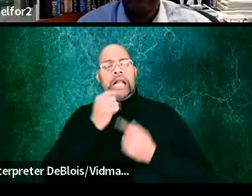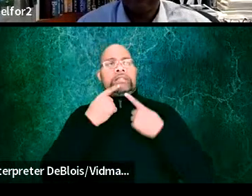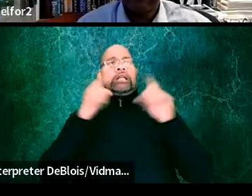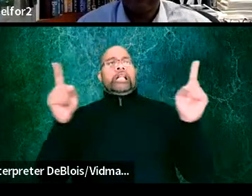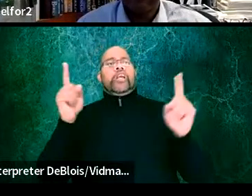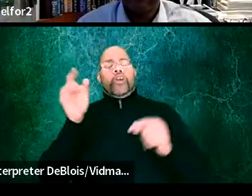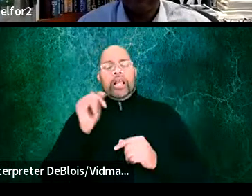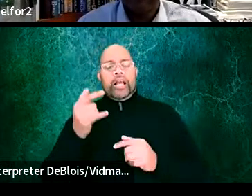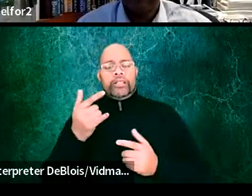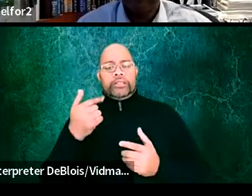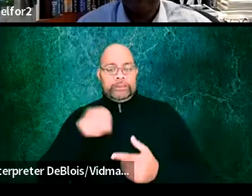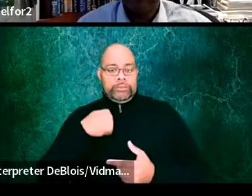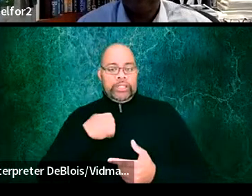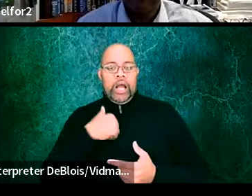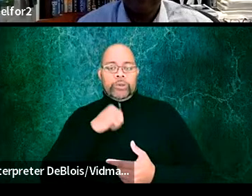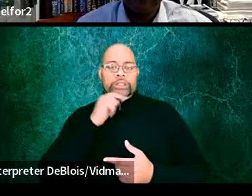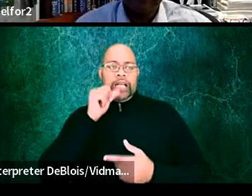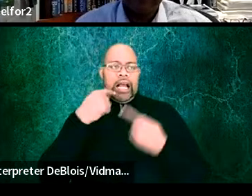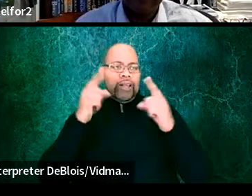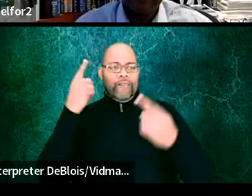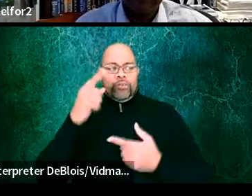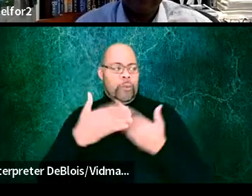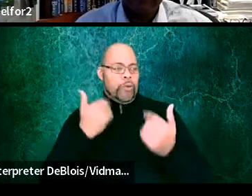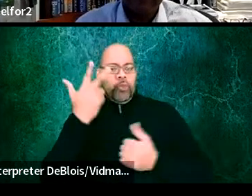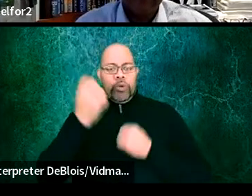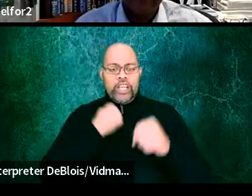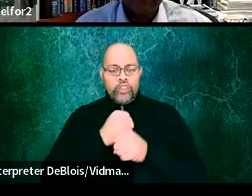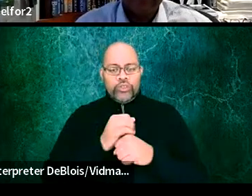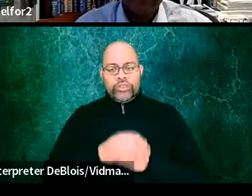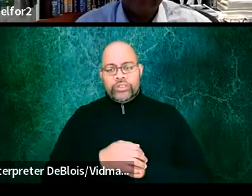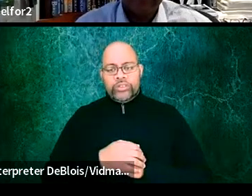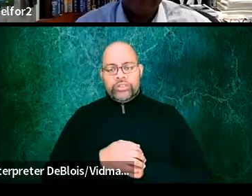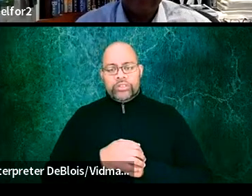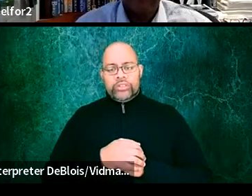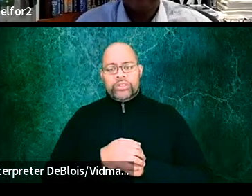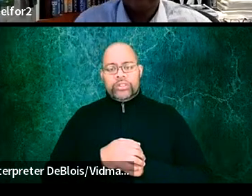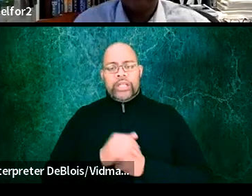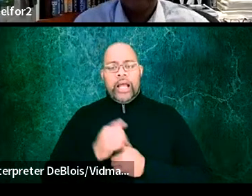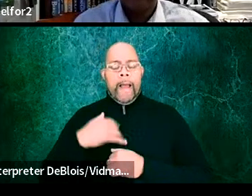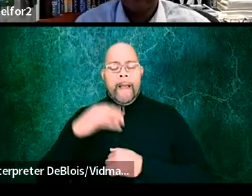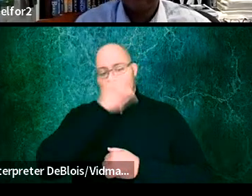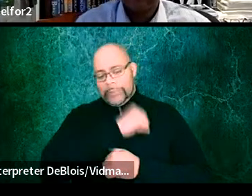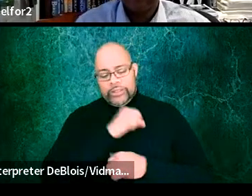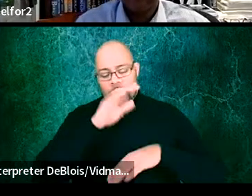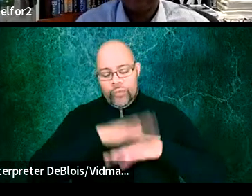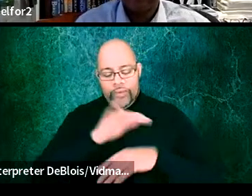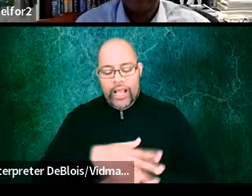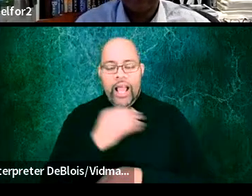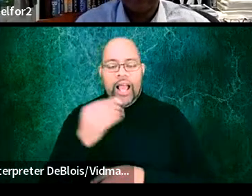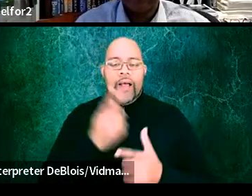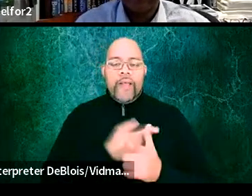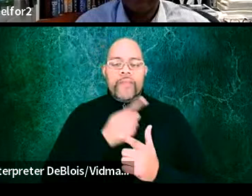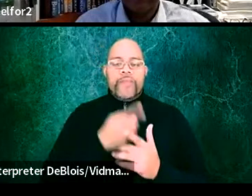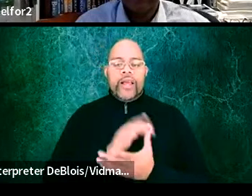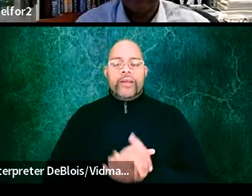as me, I was undeclared for, like I said, almost 2 years, miss out on. And then